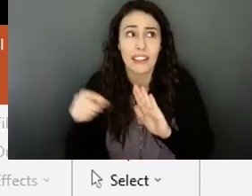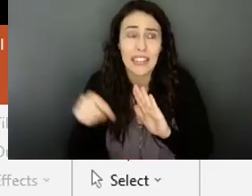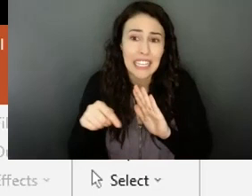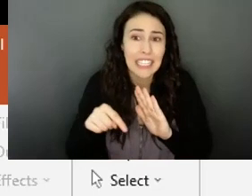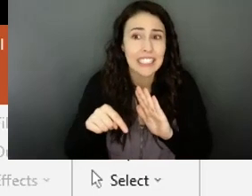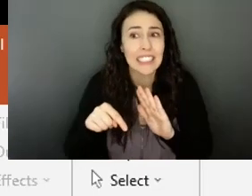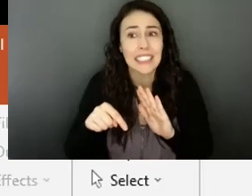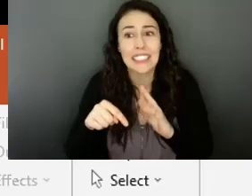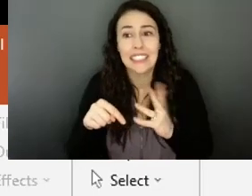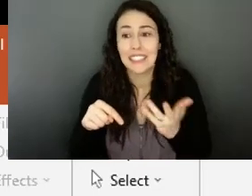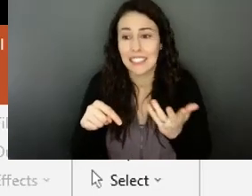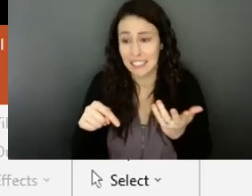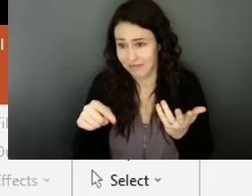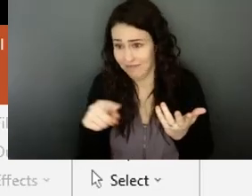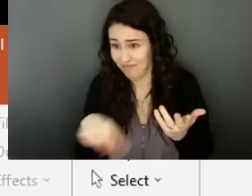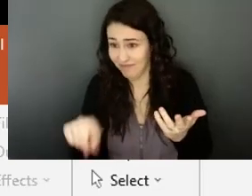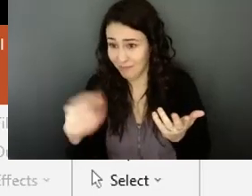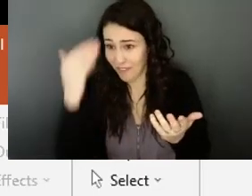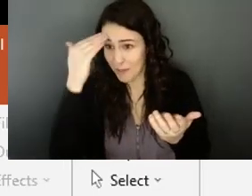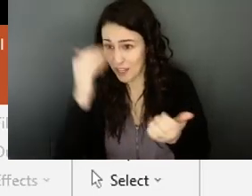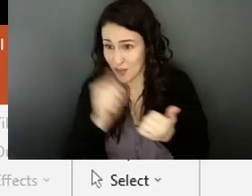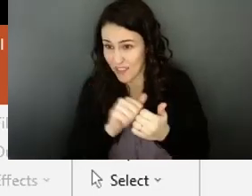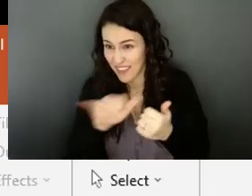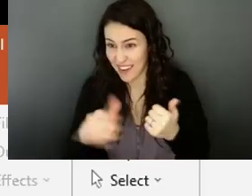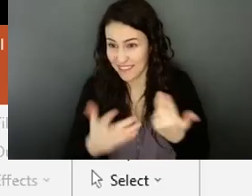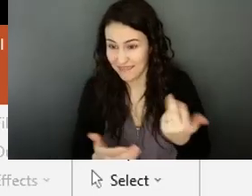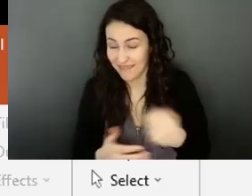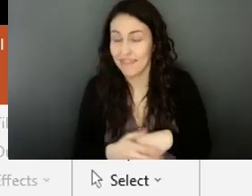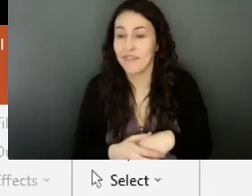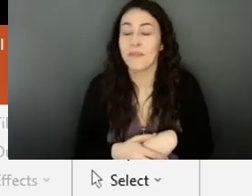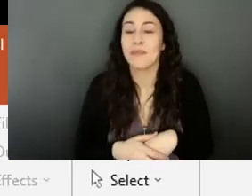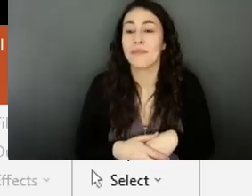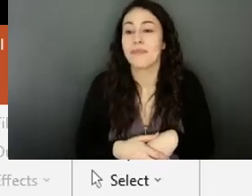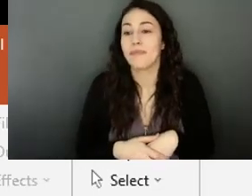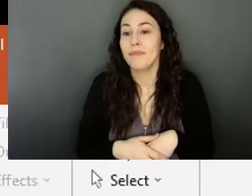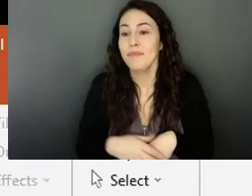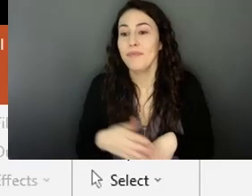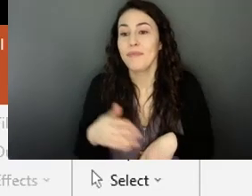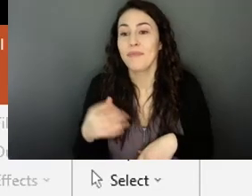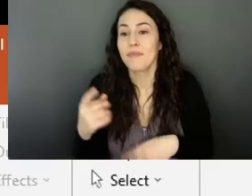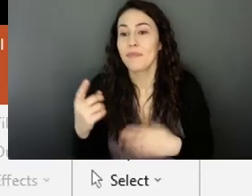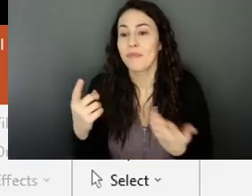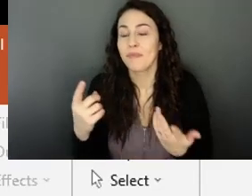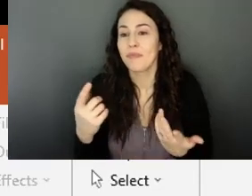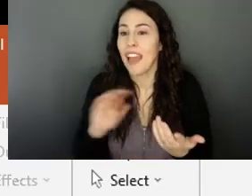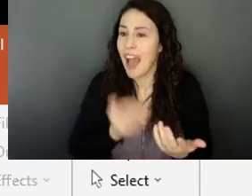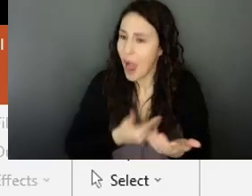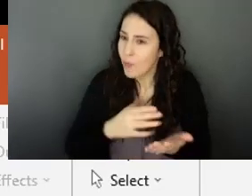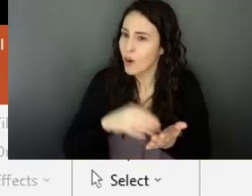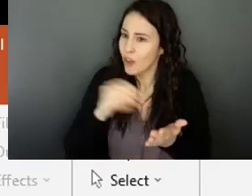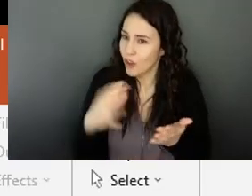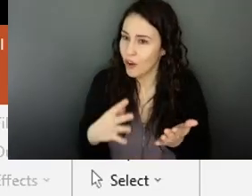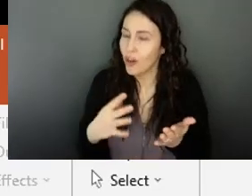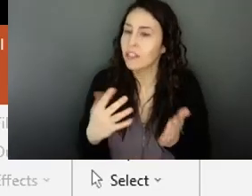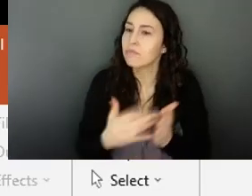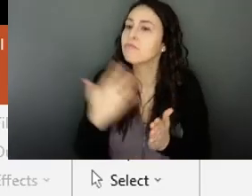some of this sounds familiar to so many of you, that one way or another, our learners once in a while will